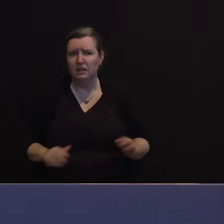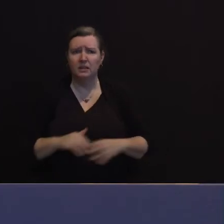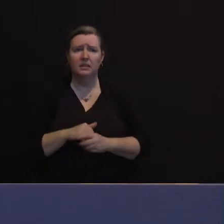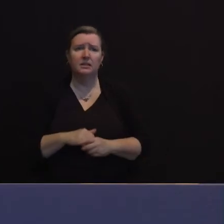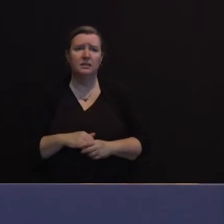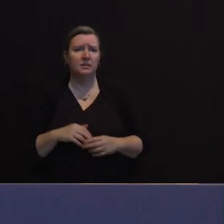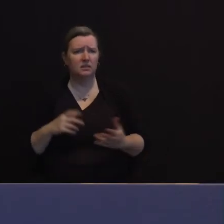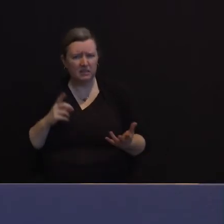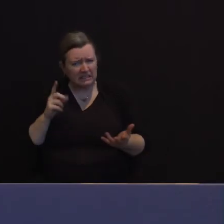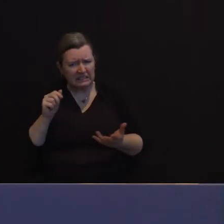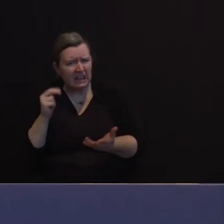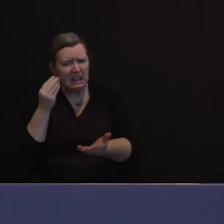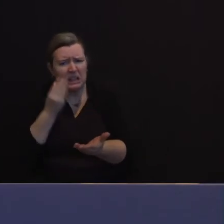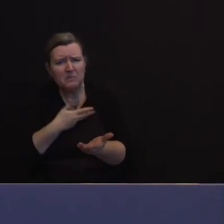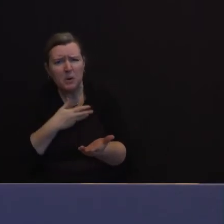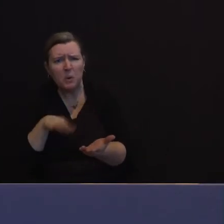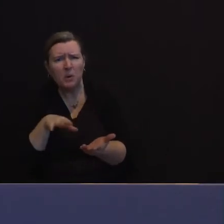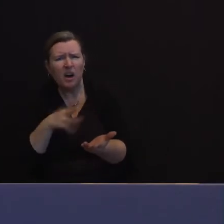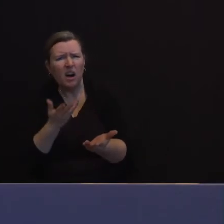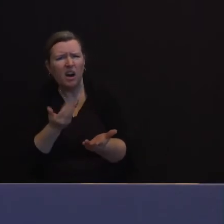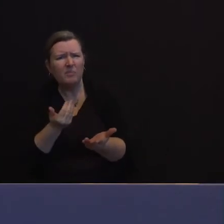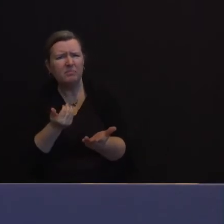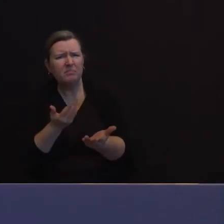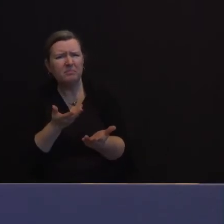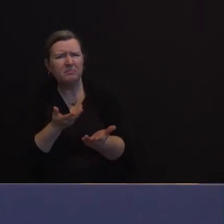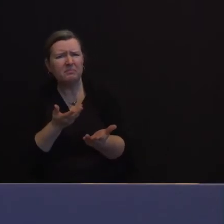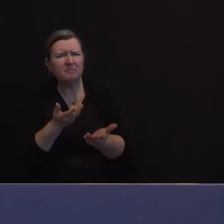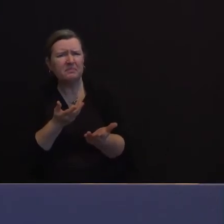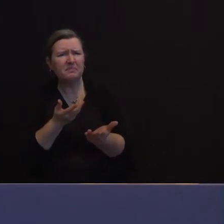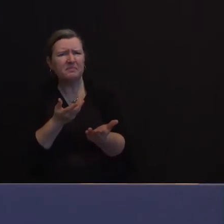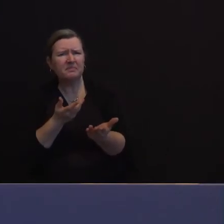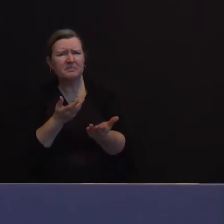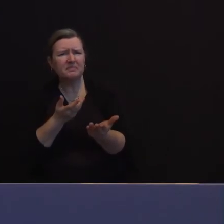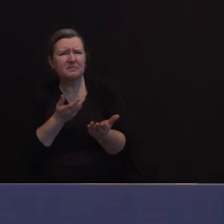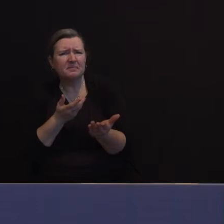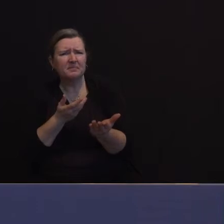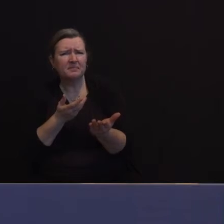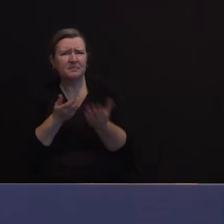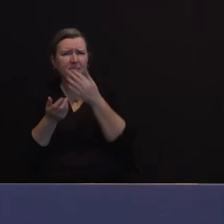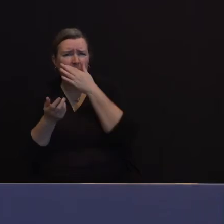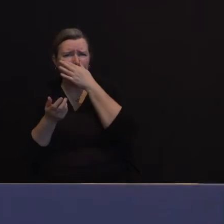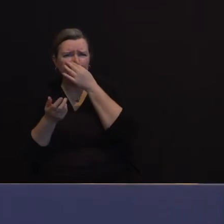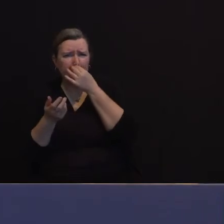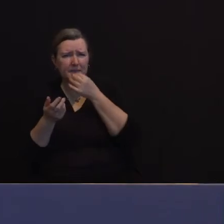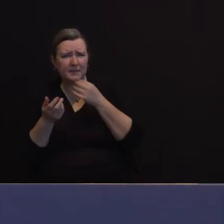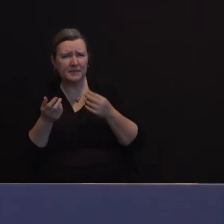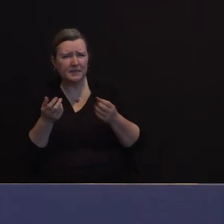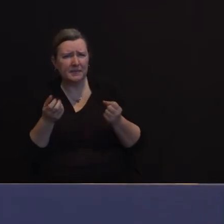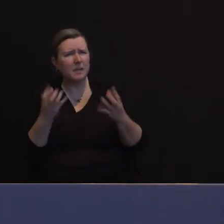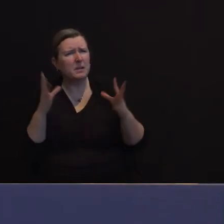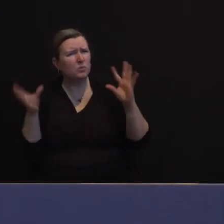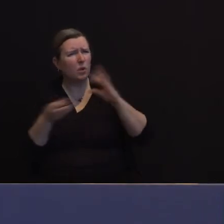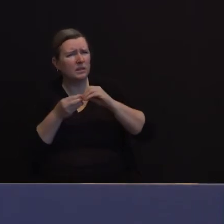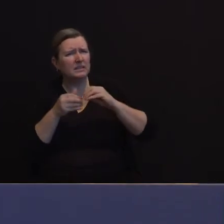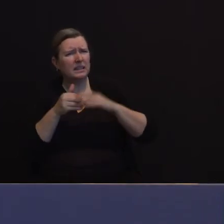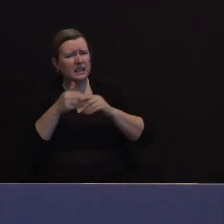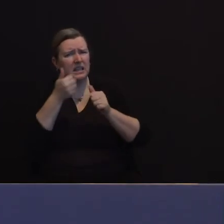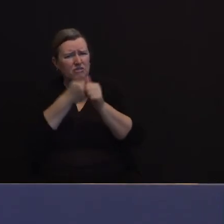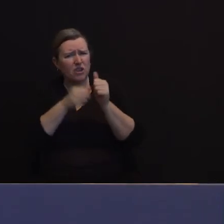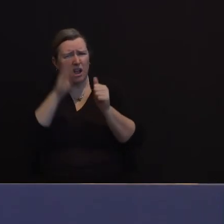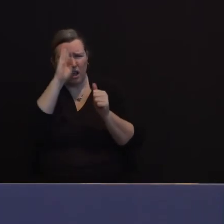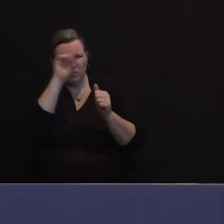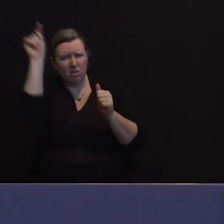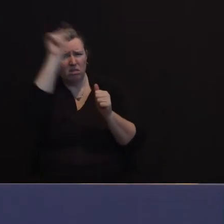the within our extant health hospital systems. And then, Judy, if you wouldn't mind, any comments